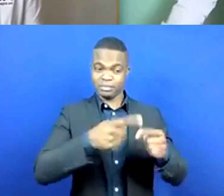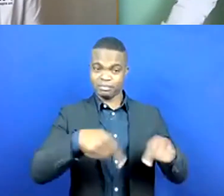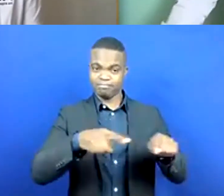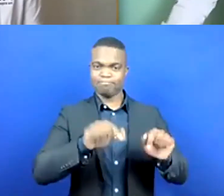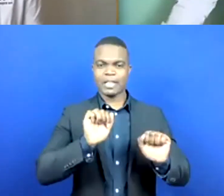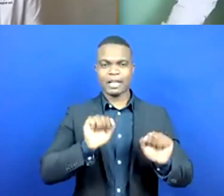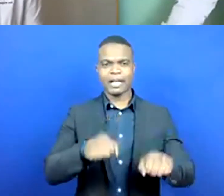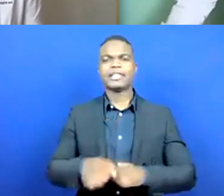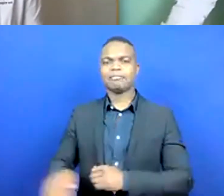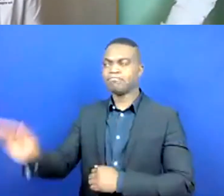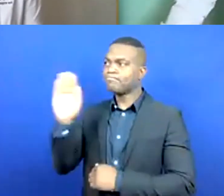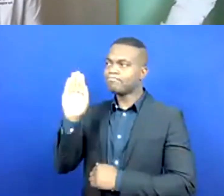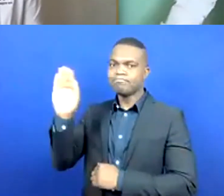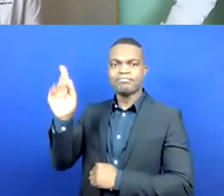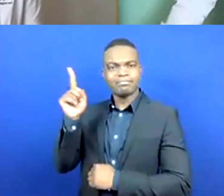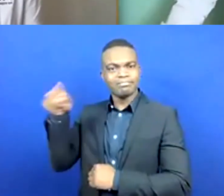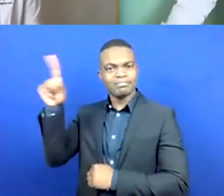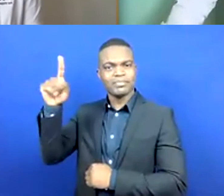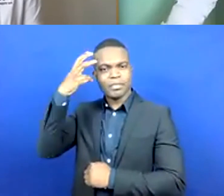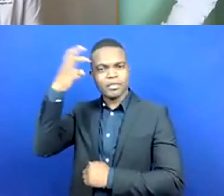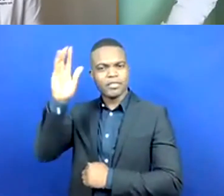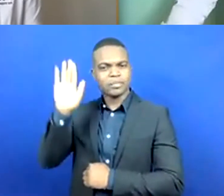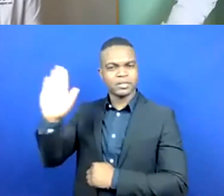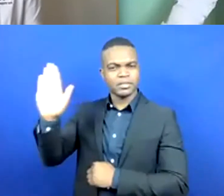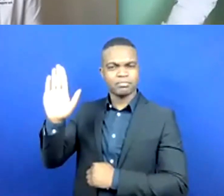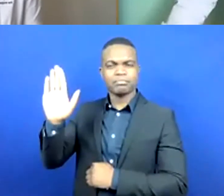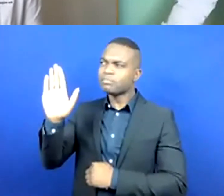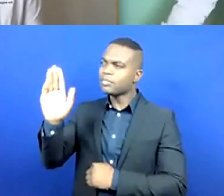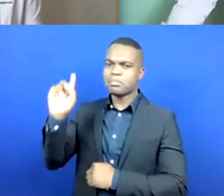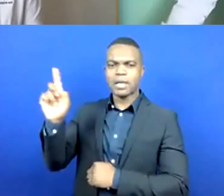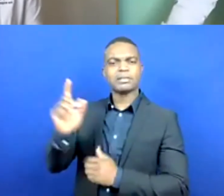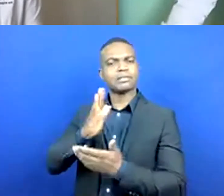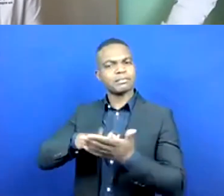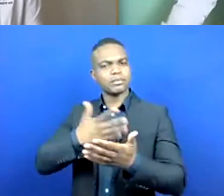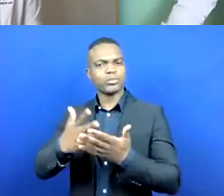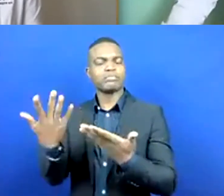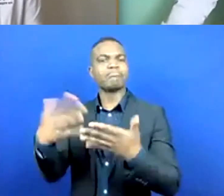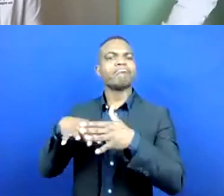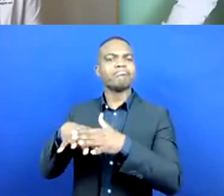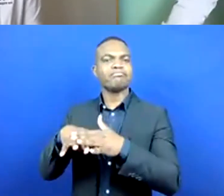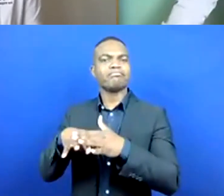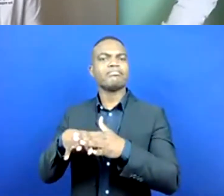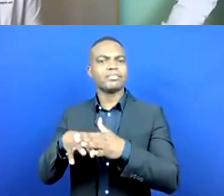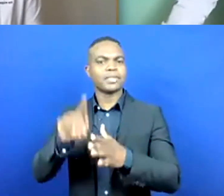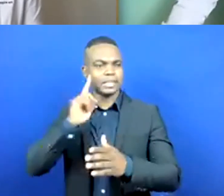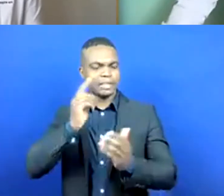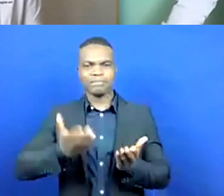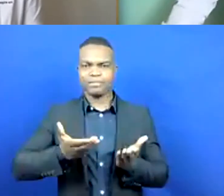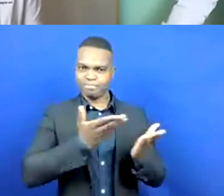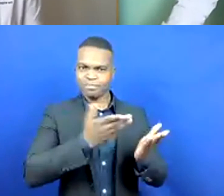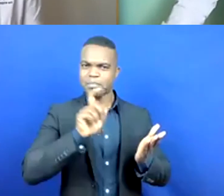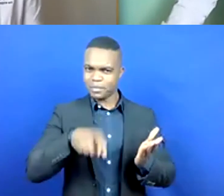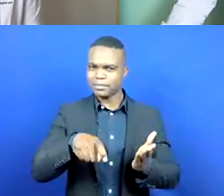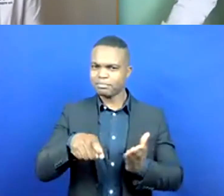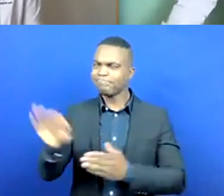Most governments view sign language interpreters as helpers, and maybe we need a strong